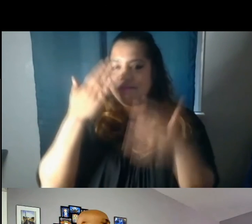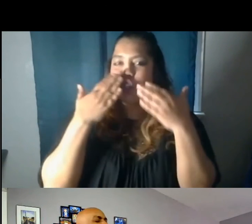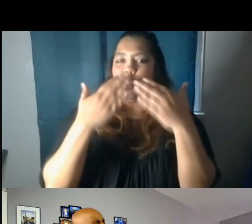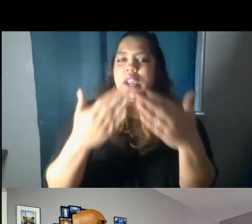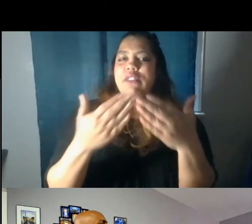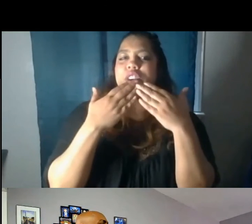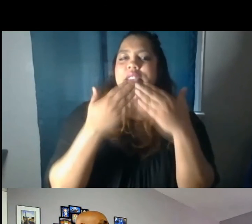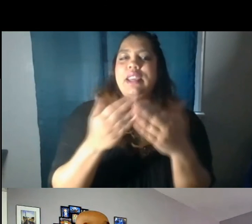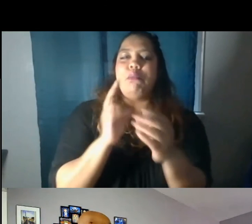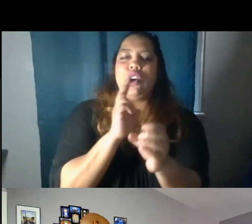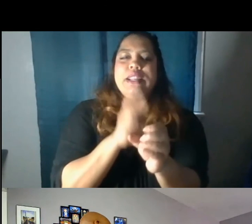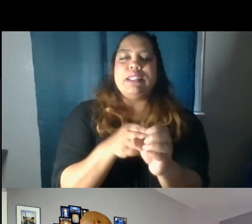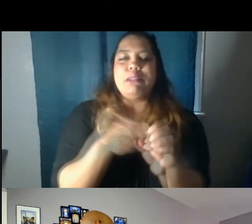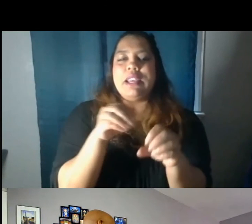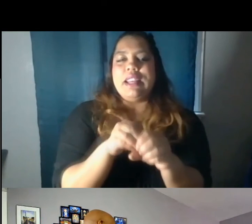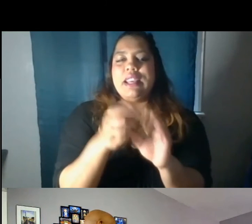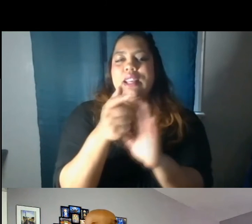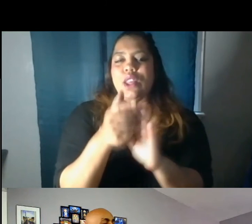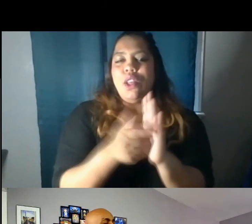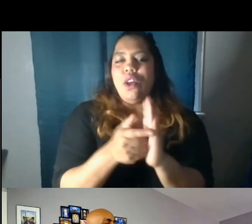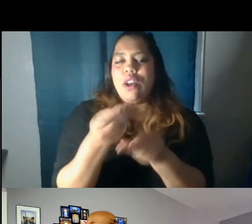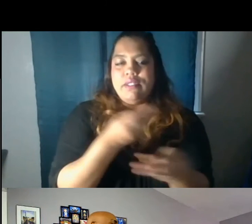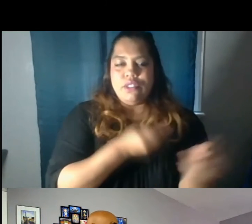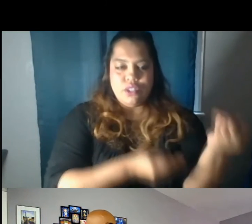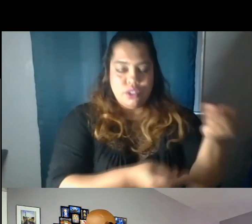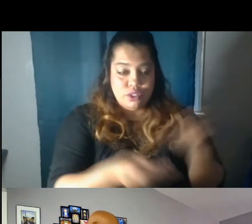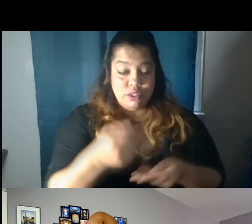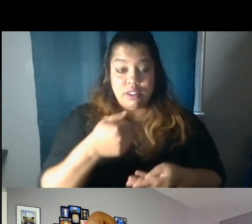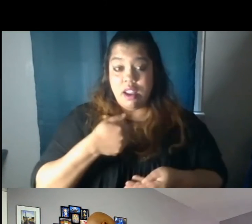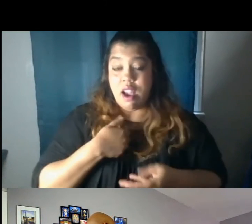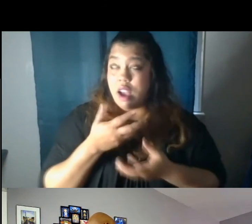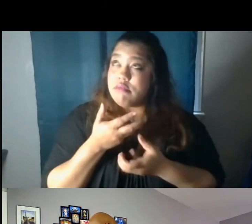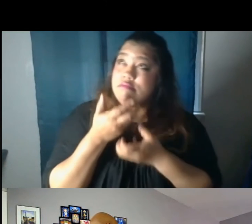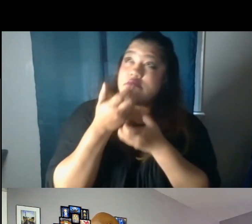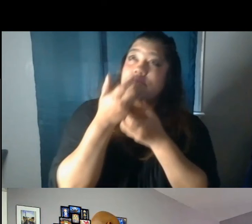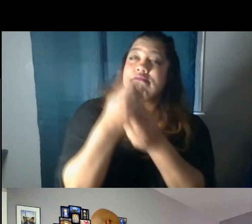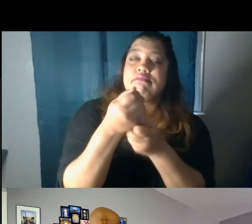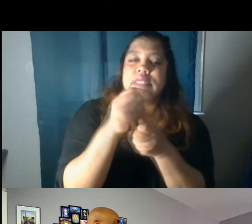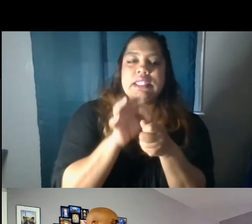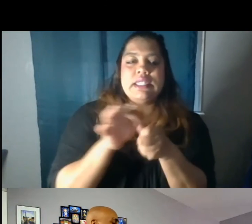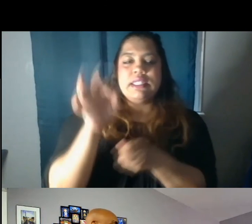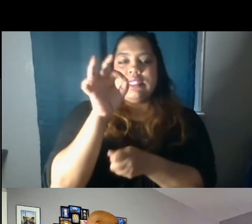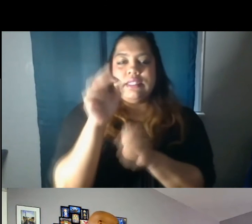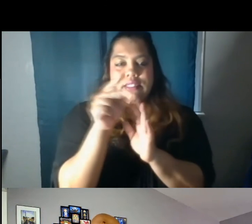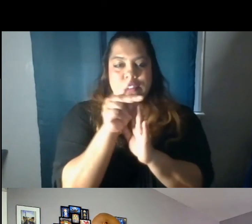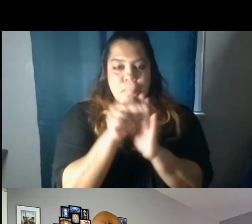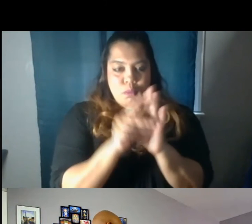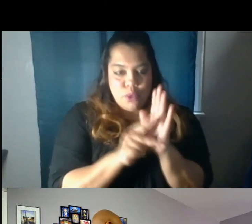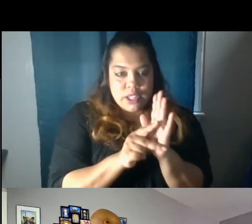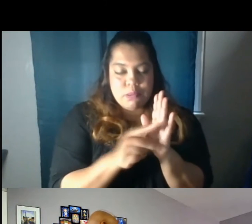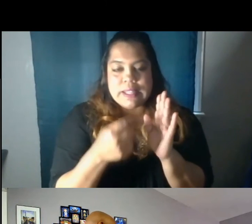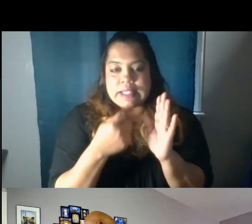and gratefully participate in the law of circulation. I trust in